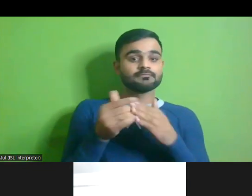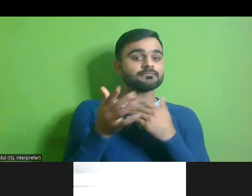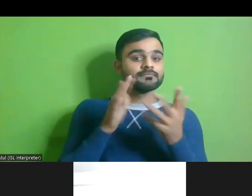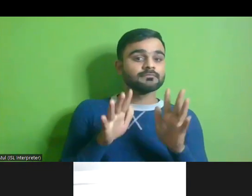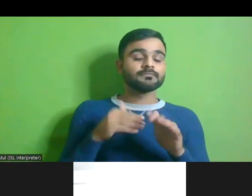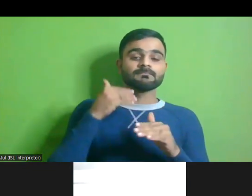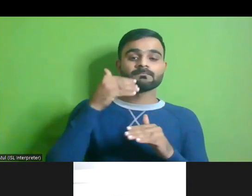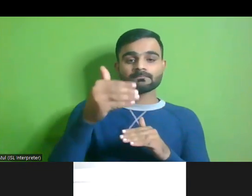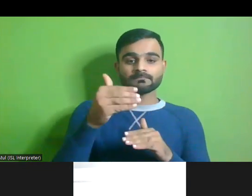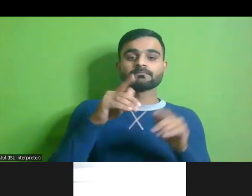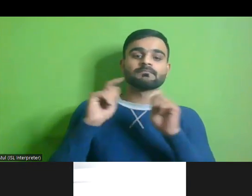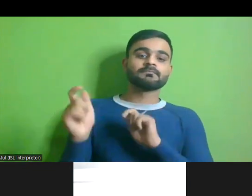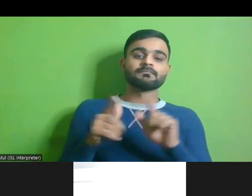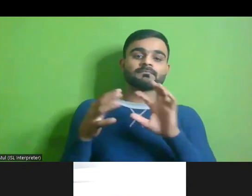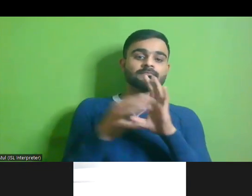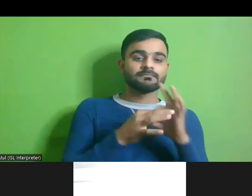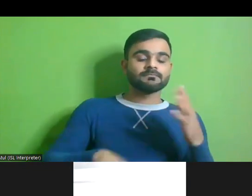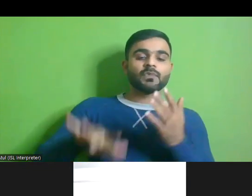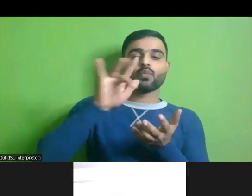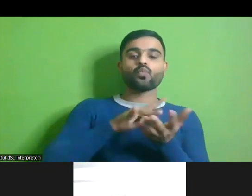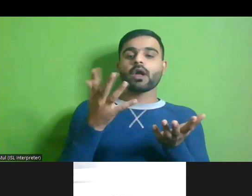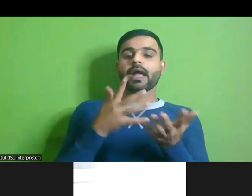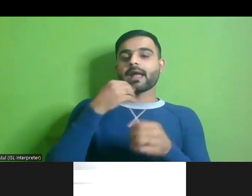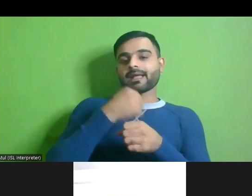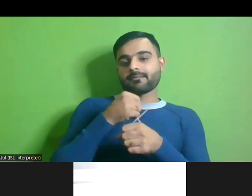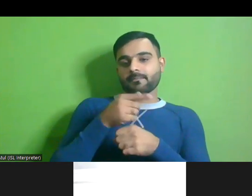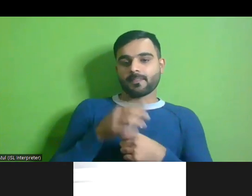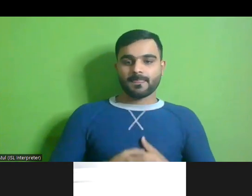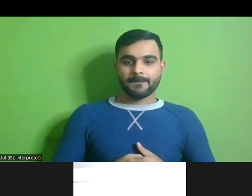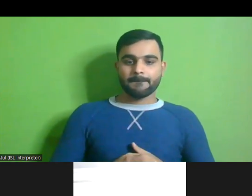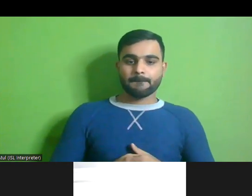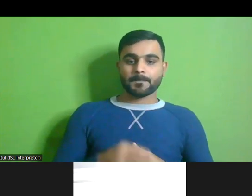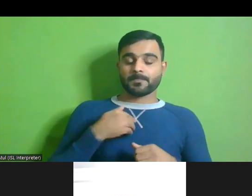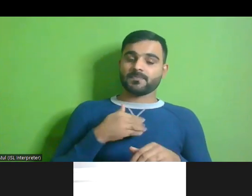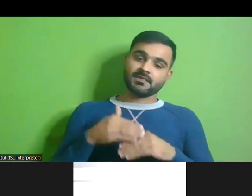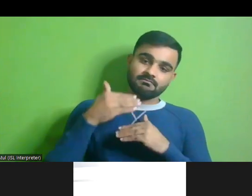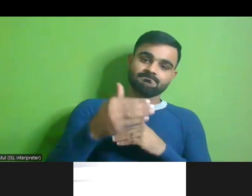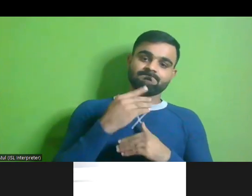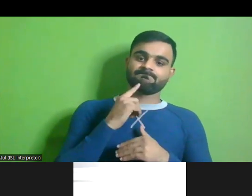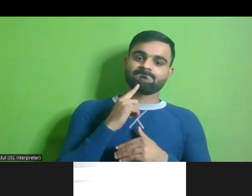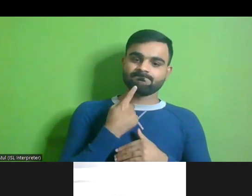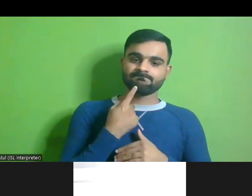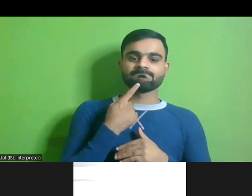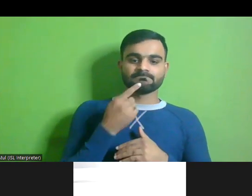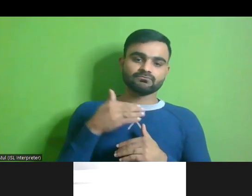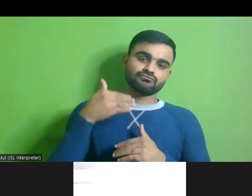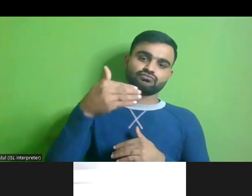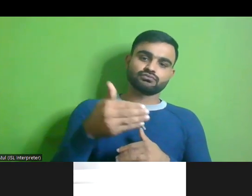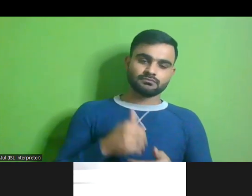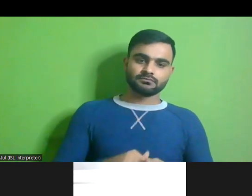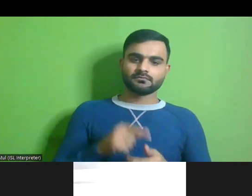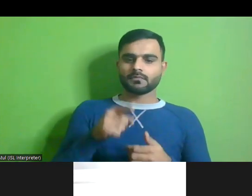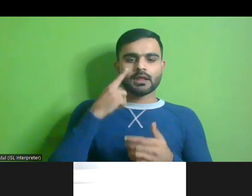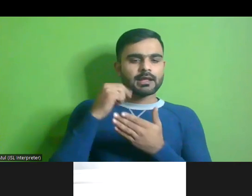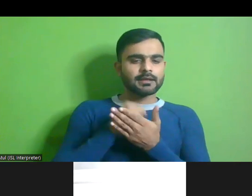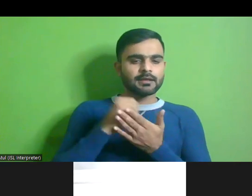the Naxalite movement and where it has ended up. Though I take them very seriously and what they were